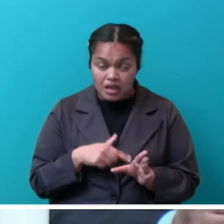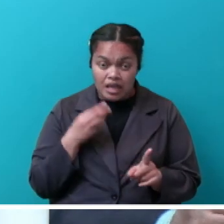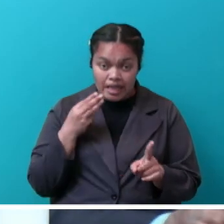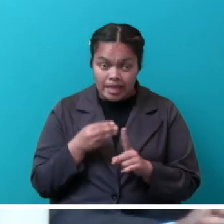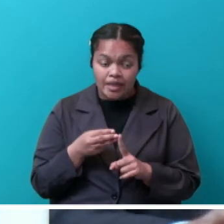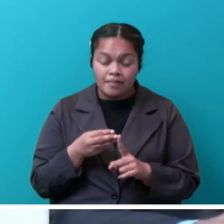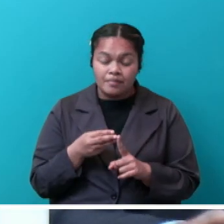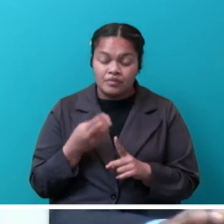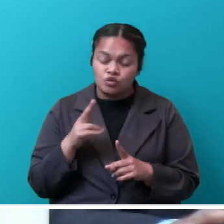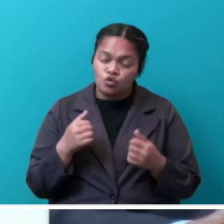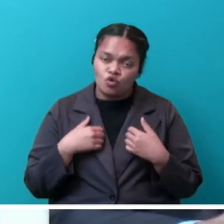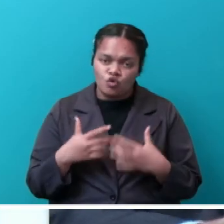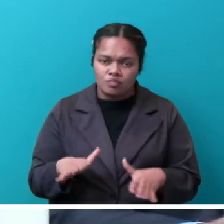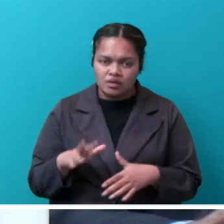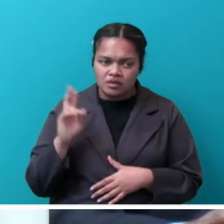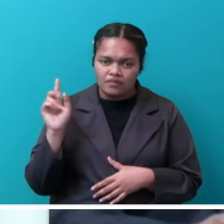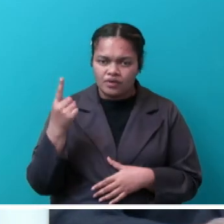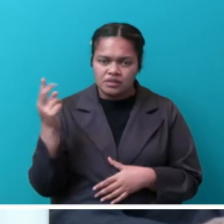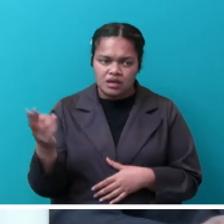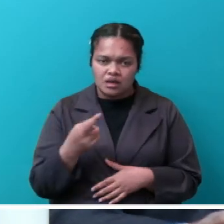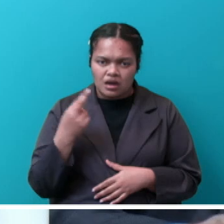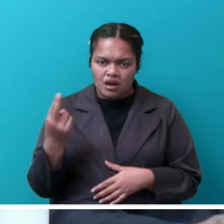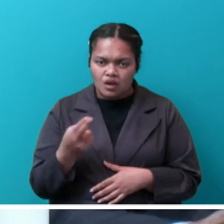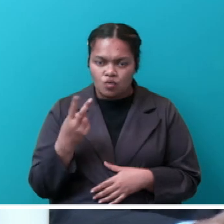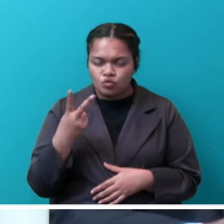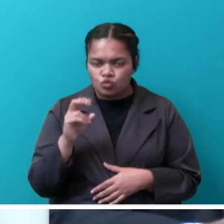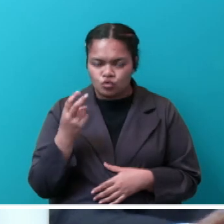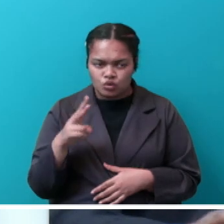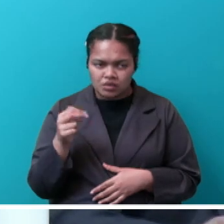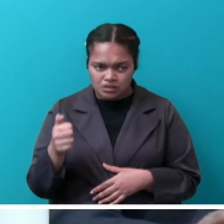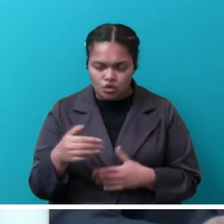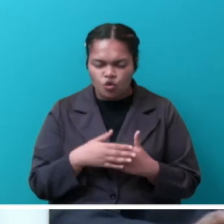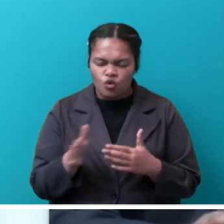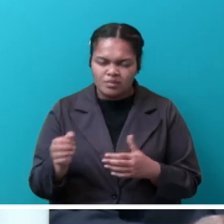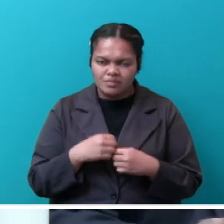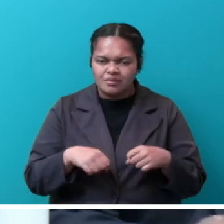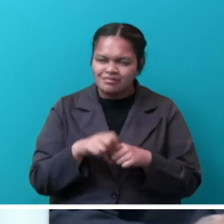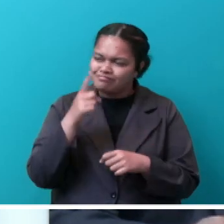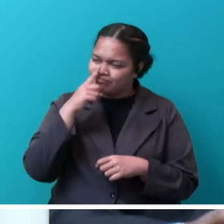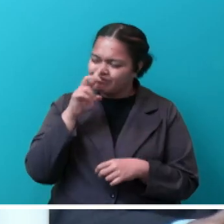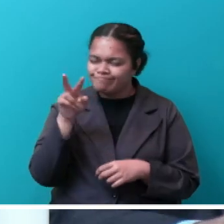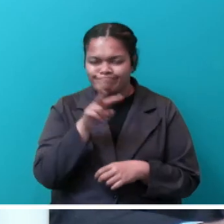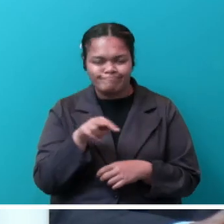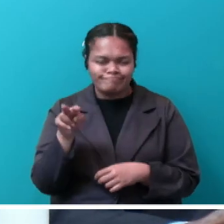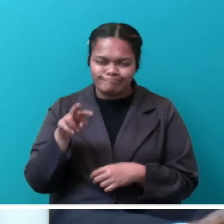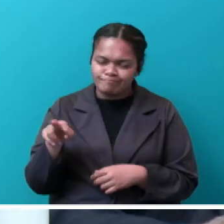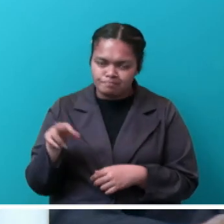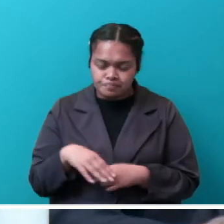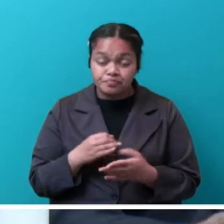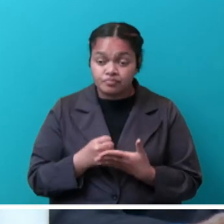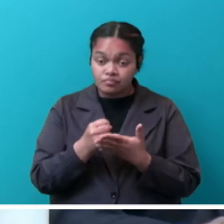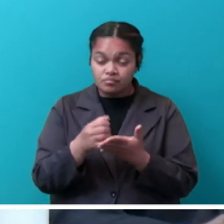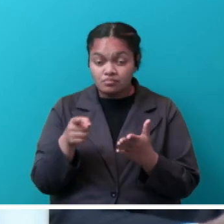1 by 2026, focusing on 6 commercial sites, open spaces, and a service station. To support the town,